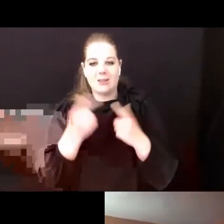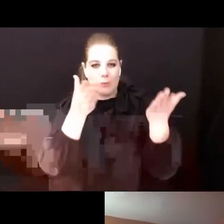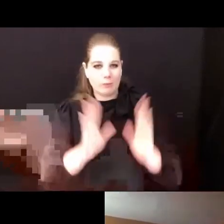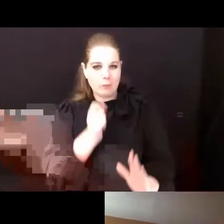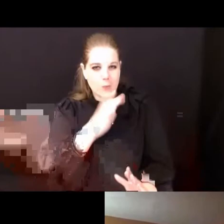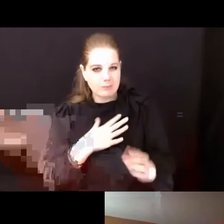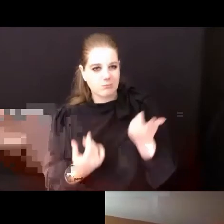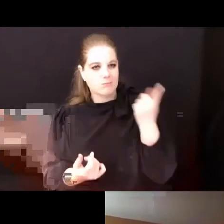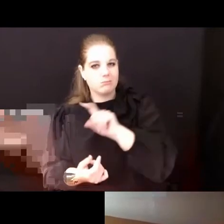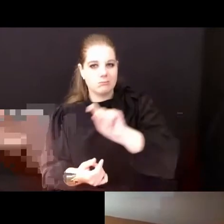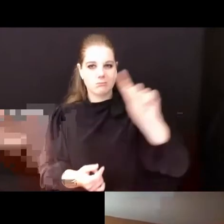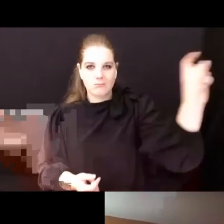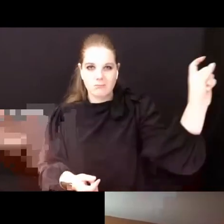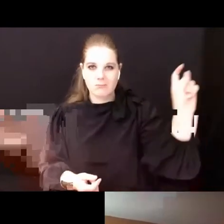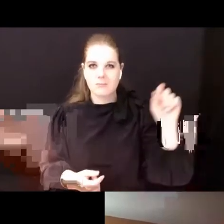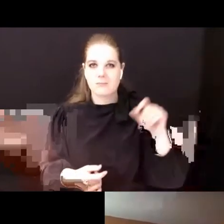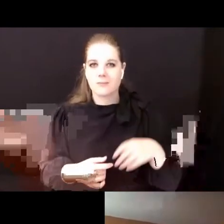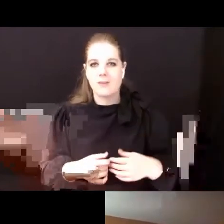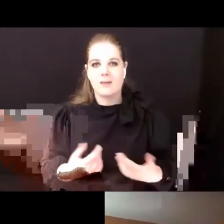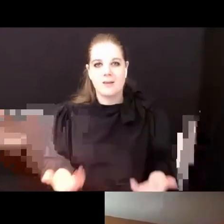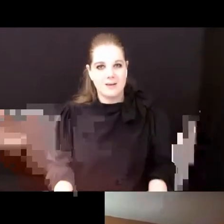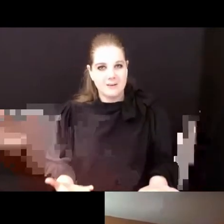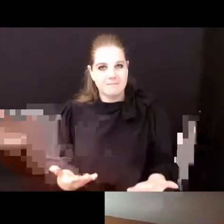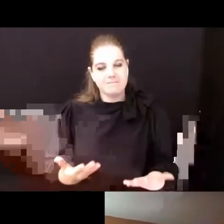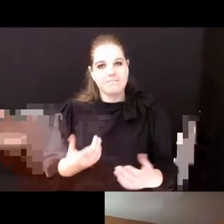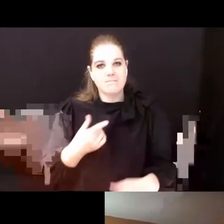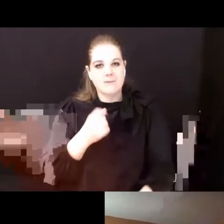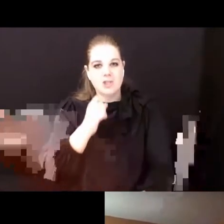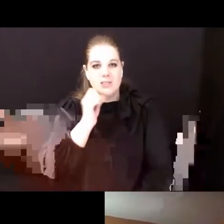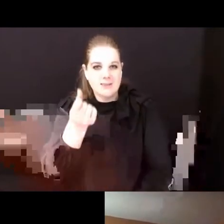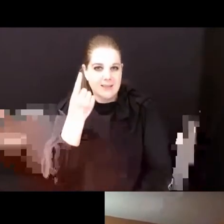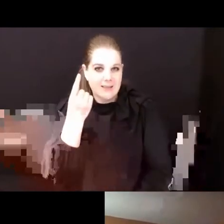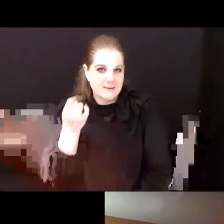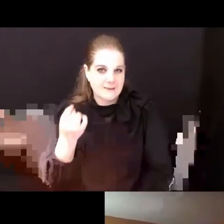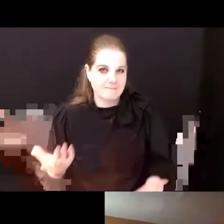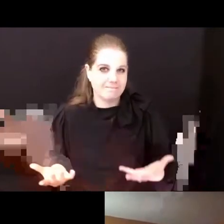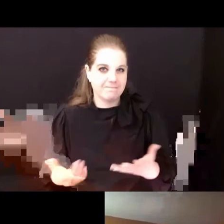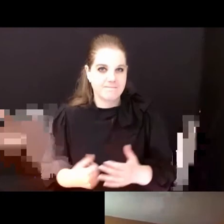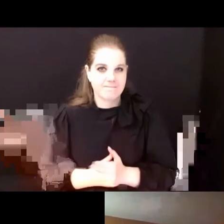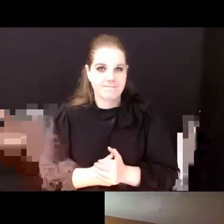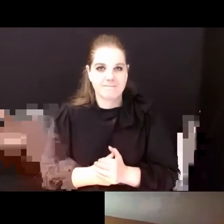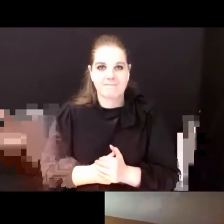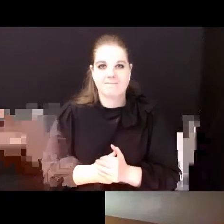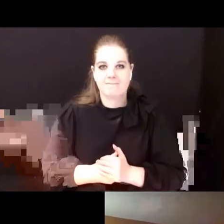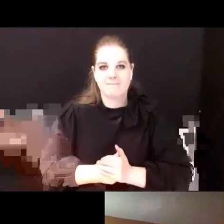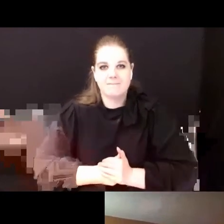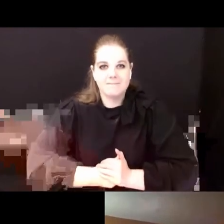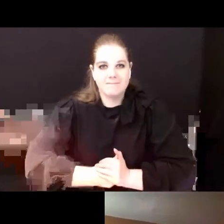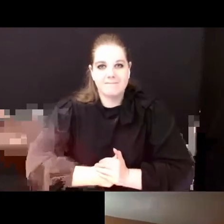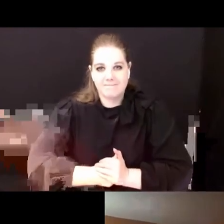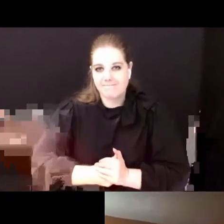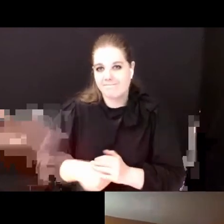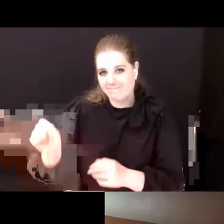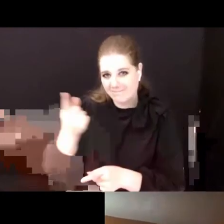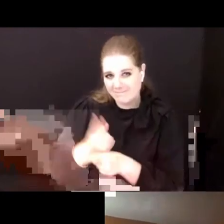to say, she did not get a tip that day. I imagine she And did not. this